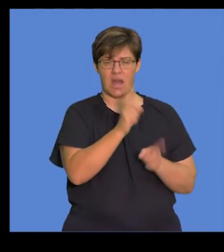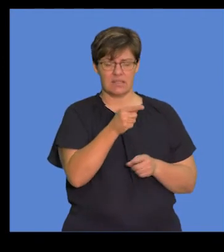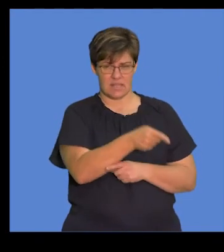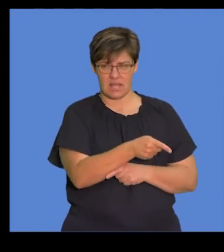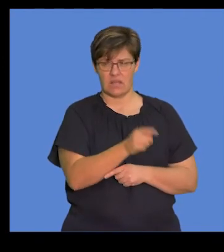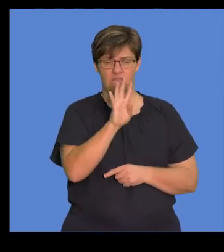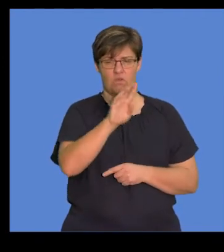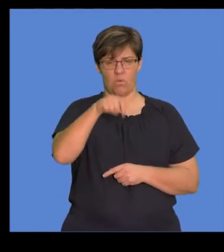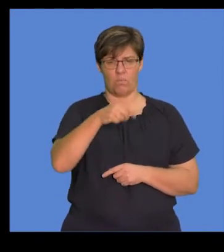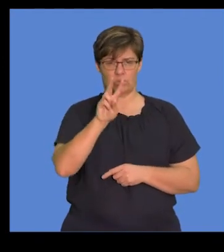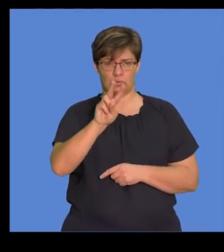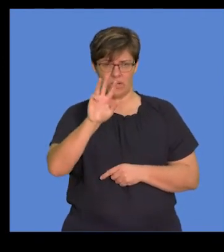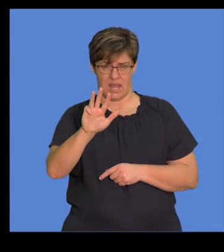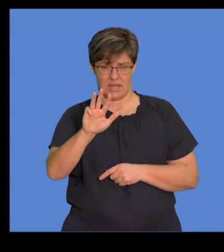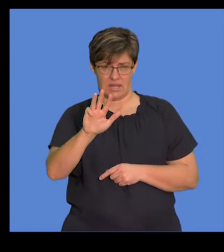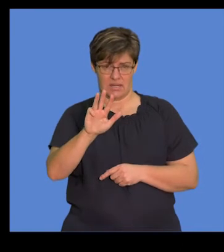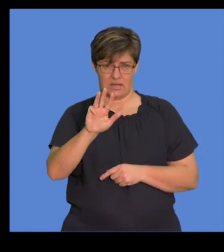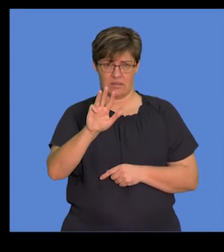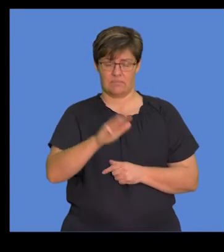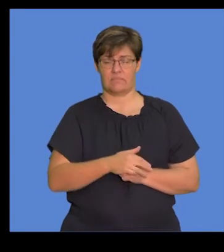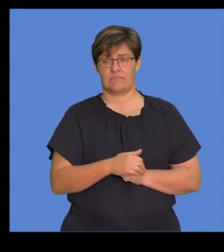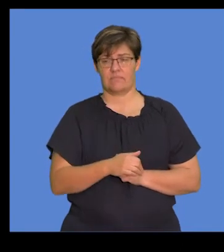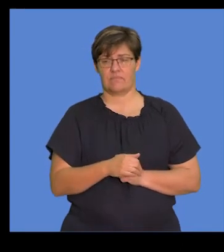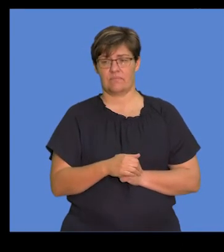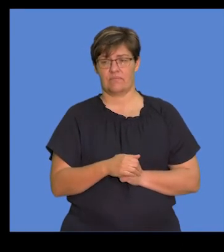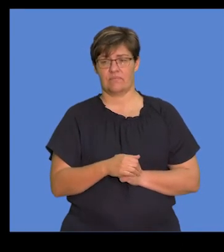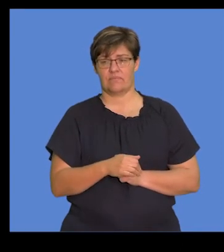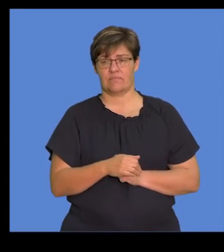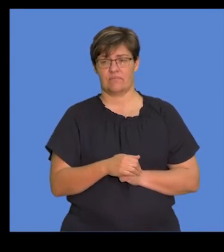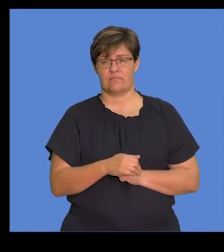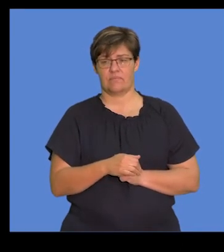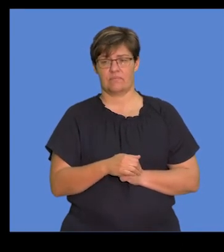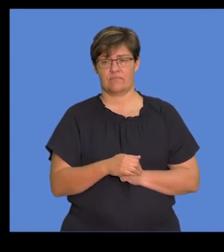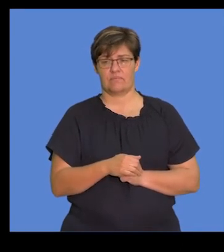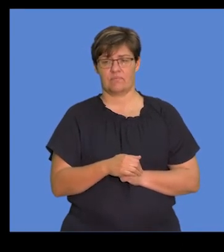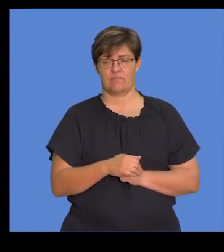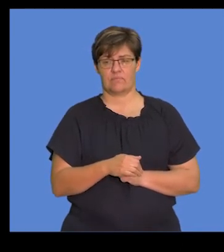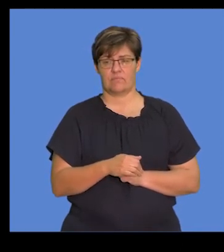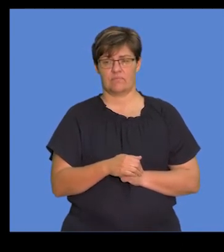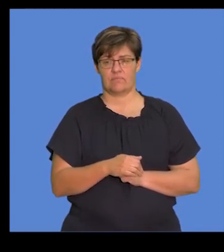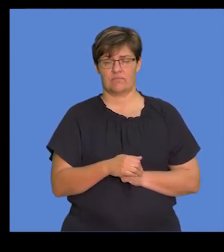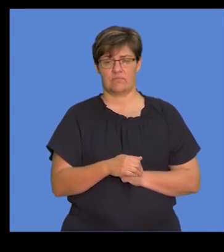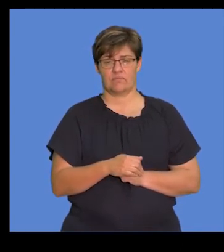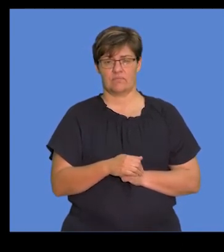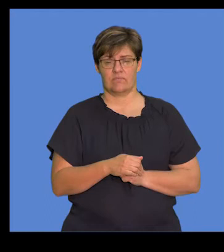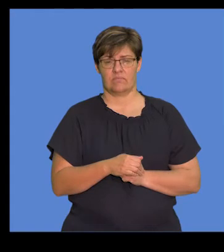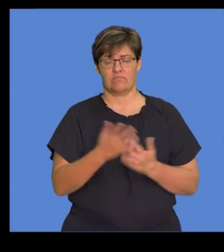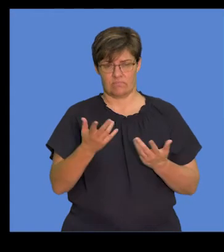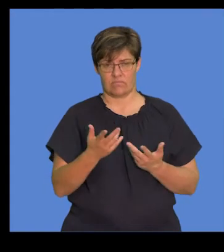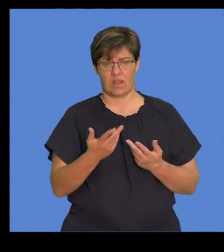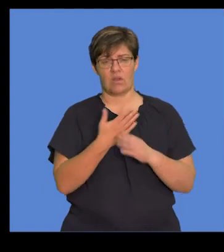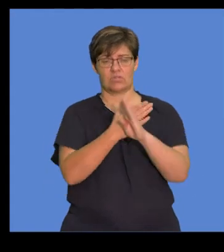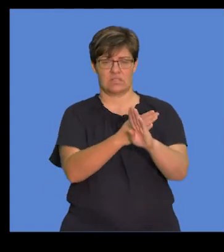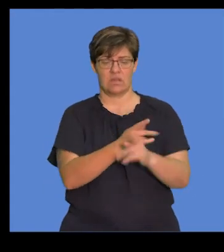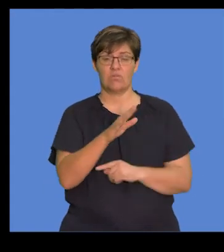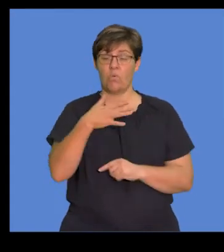solution from which is 4,29, right? So we'll do that substitution, 4,29, okay? So that's